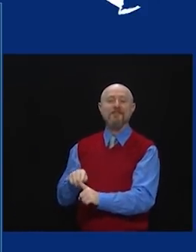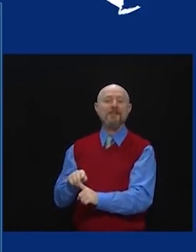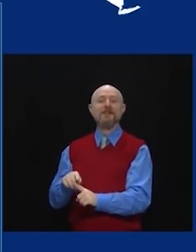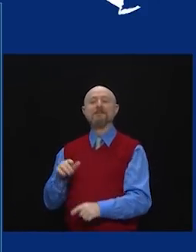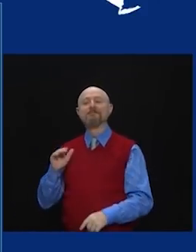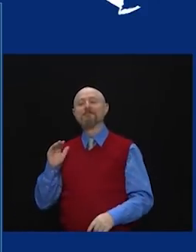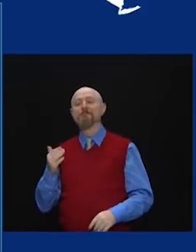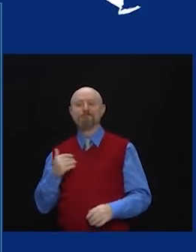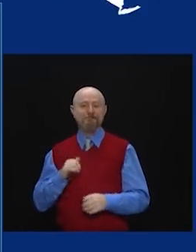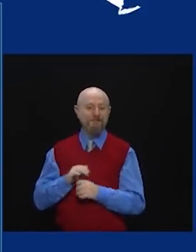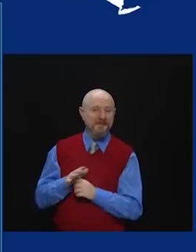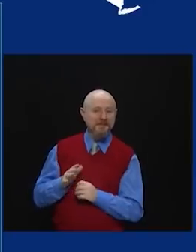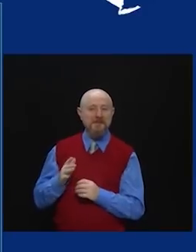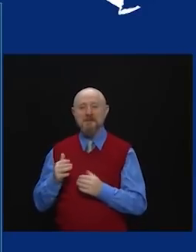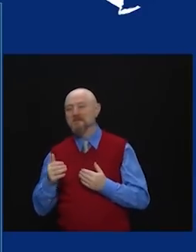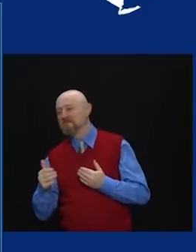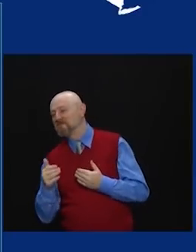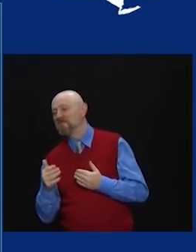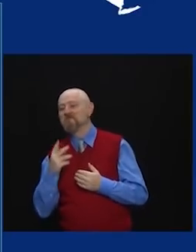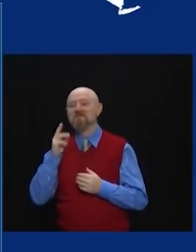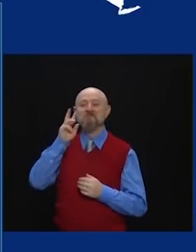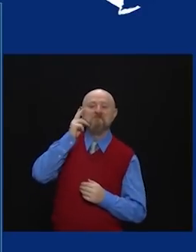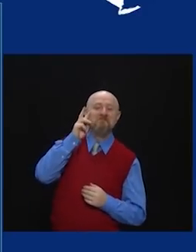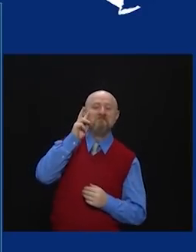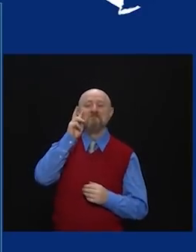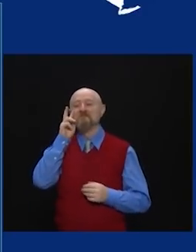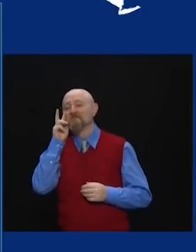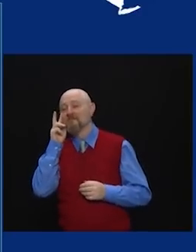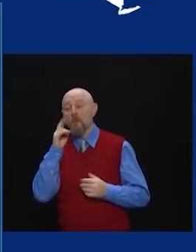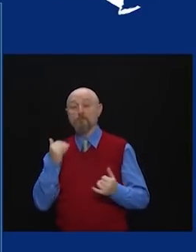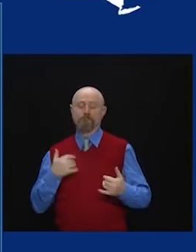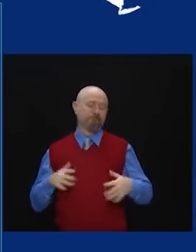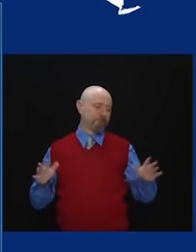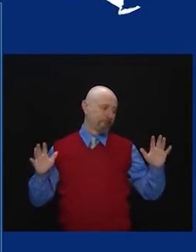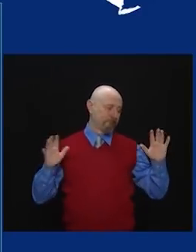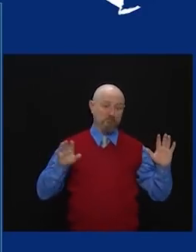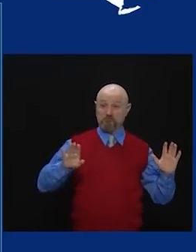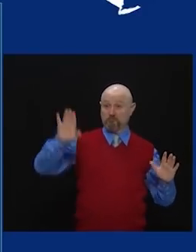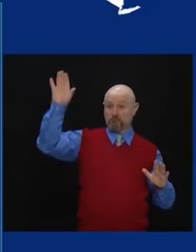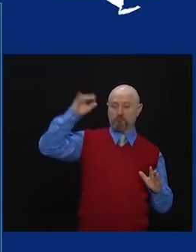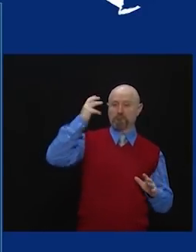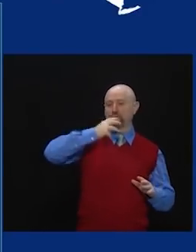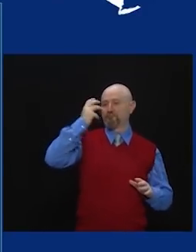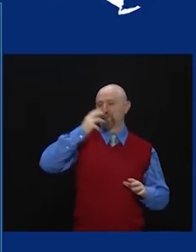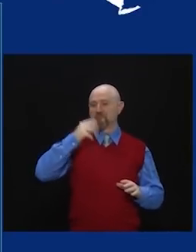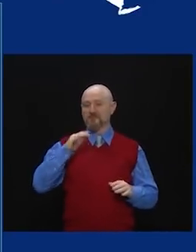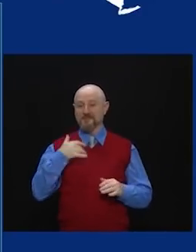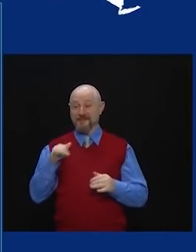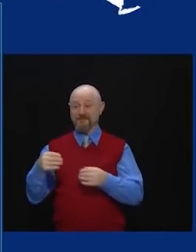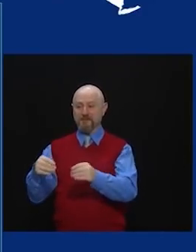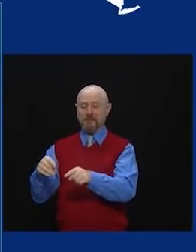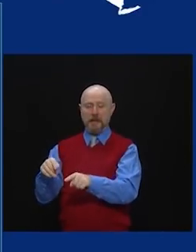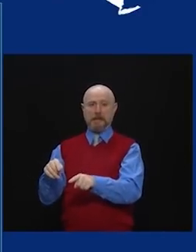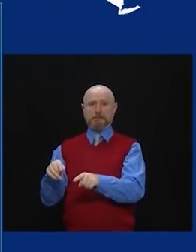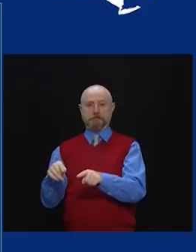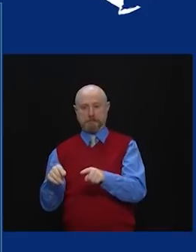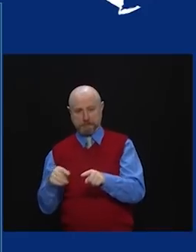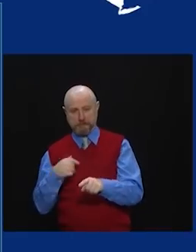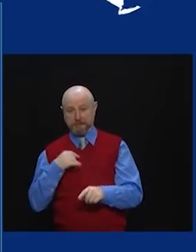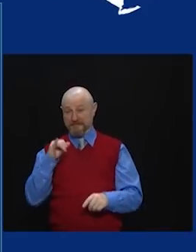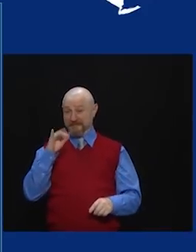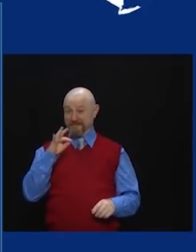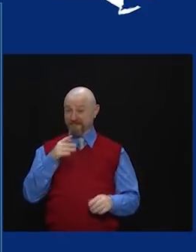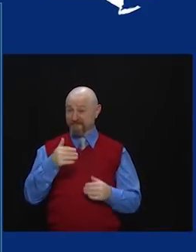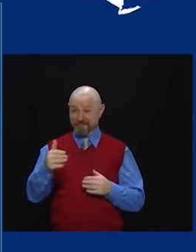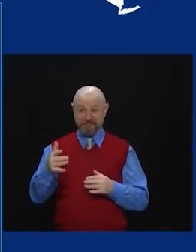was not what we're seeing now, so we know that we had built-in flexibility. If we saw trends that were not promising or